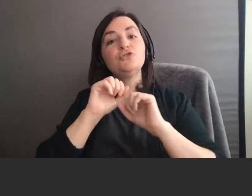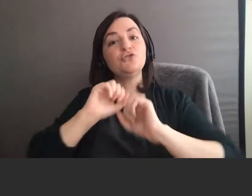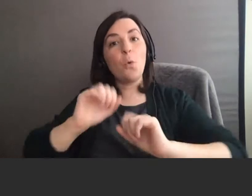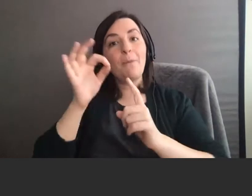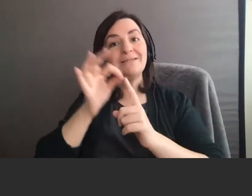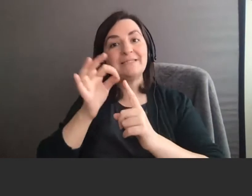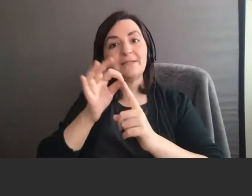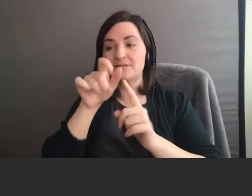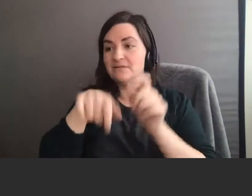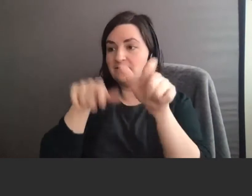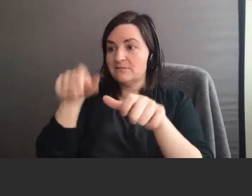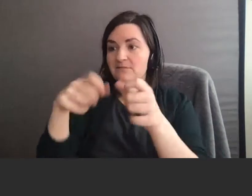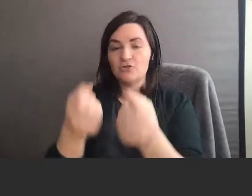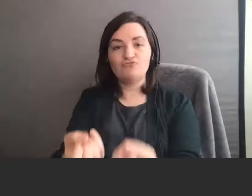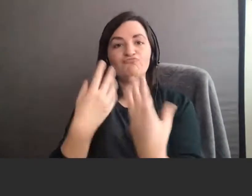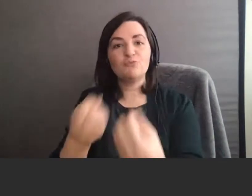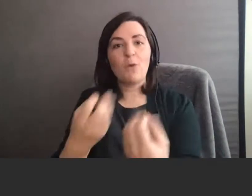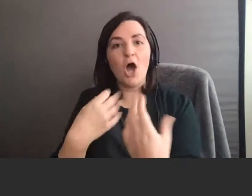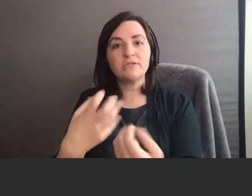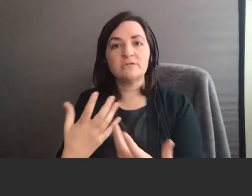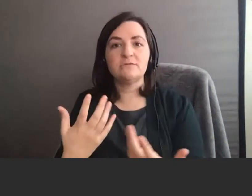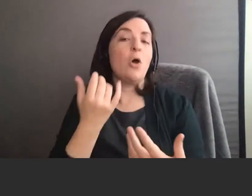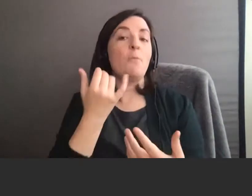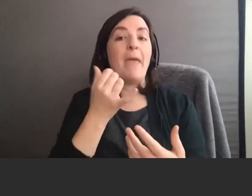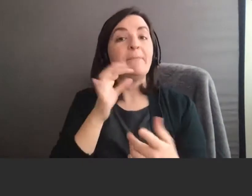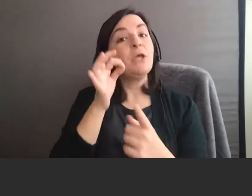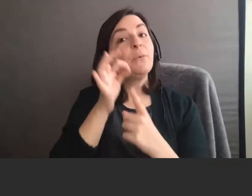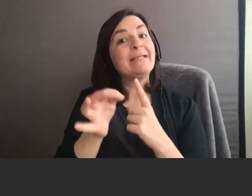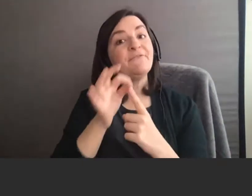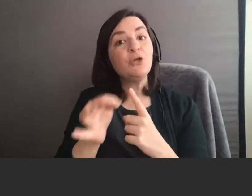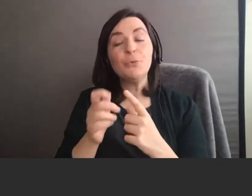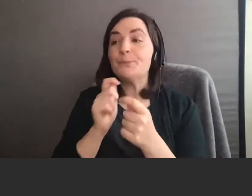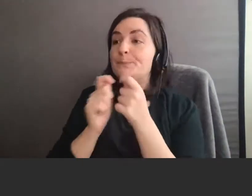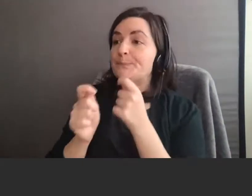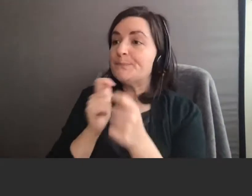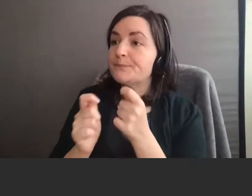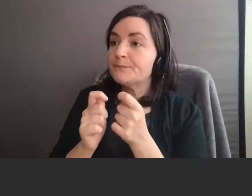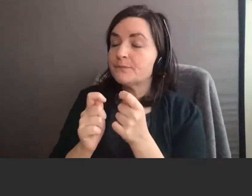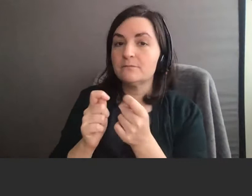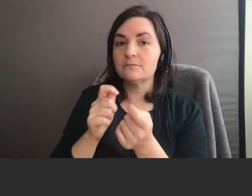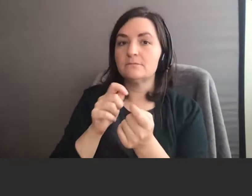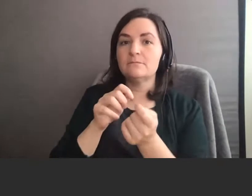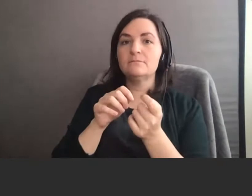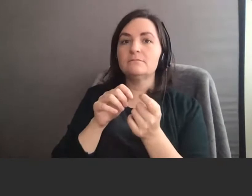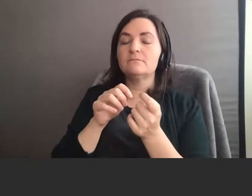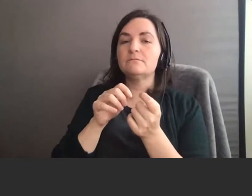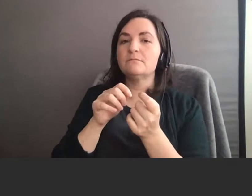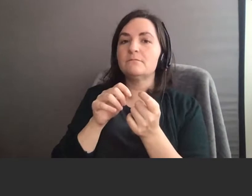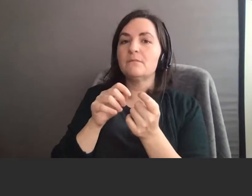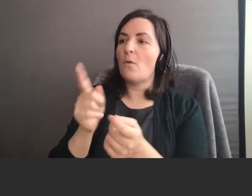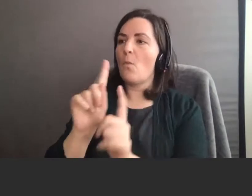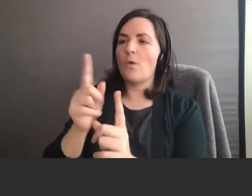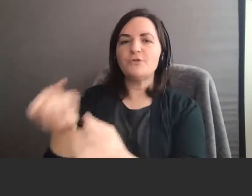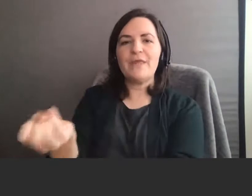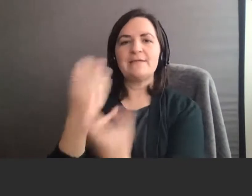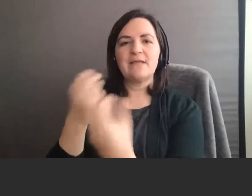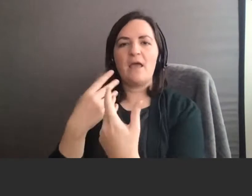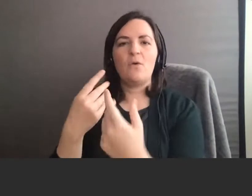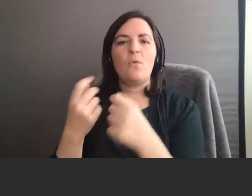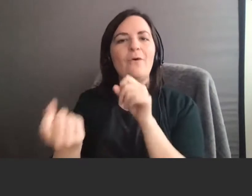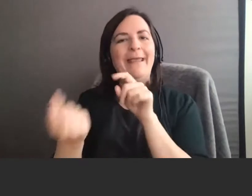participants. So if you're interviewing, the data is what the interviewees say to you during the